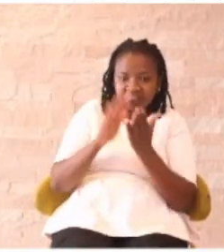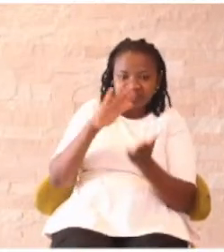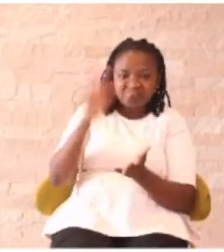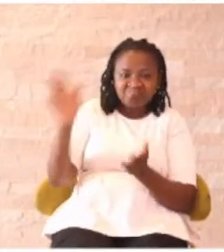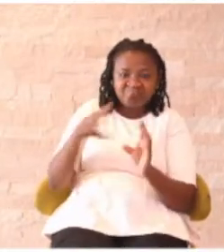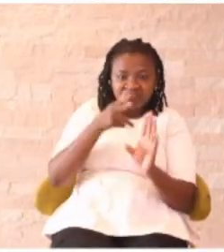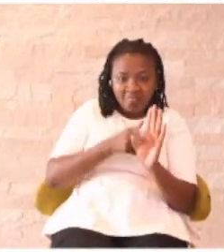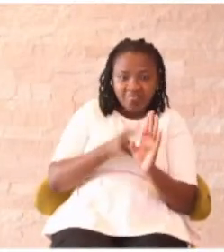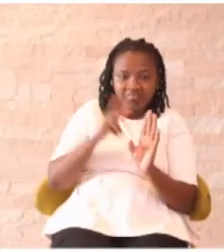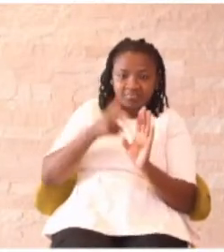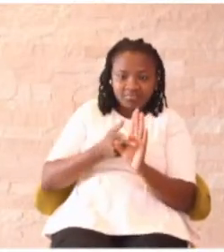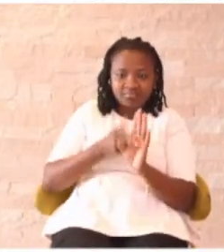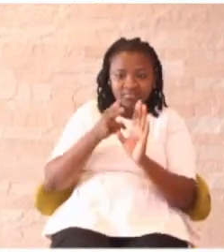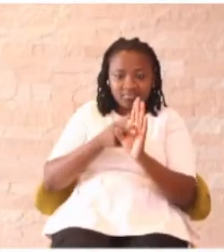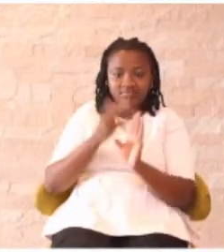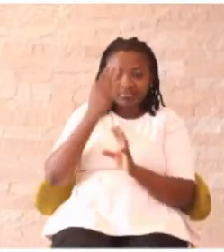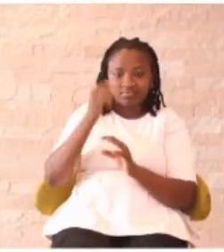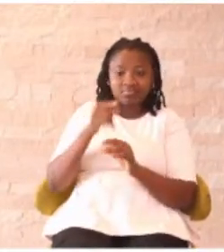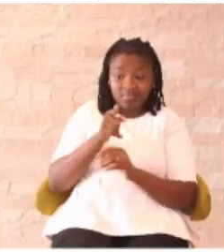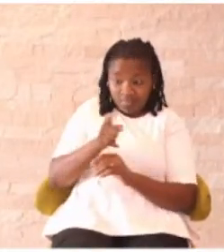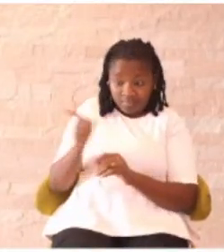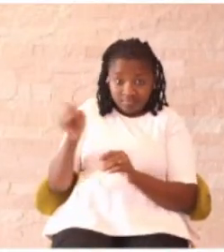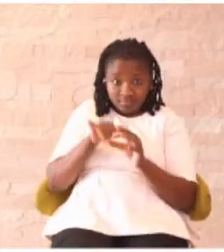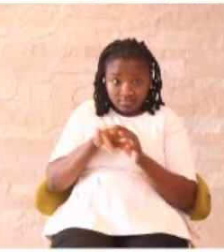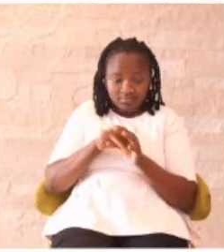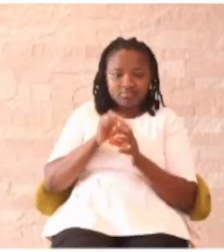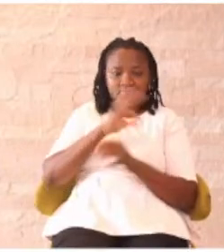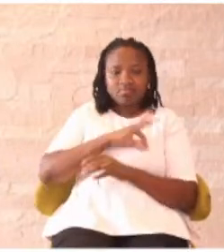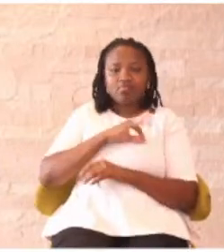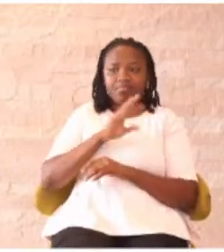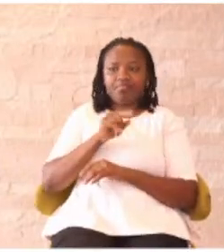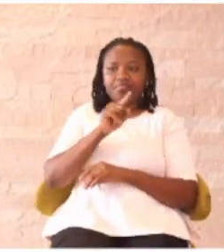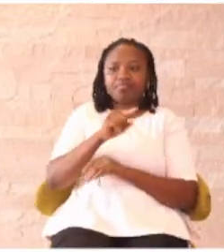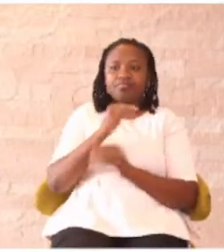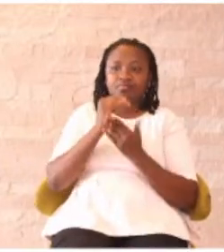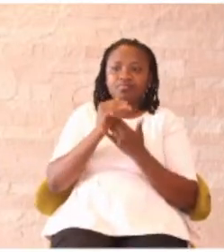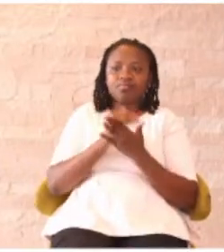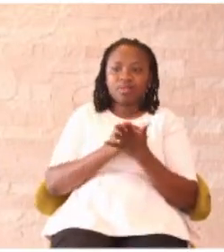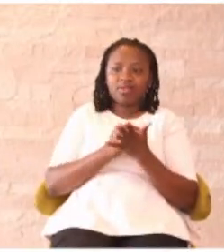result, members are benefiting from the program.